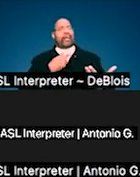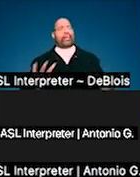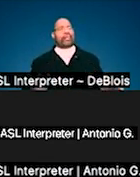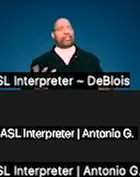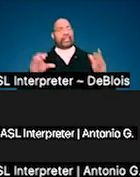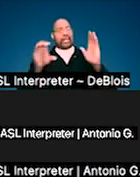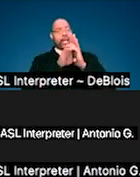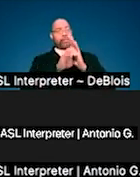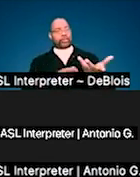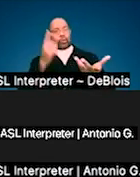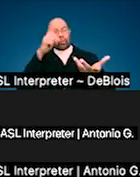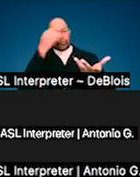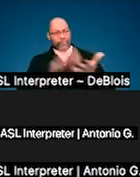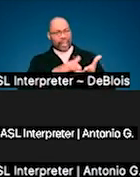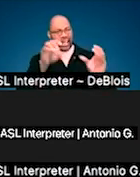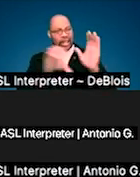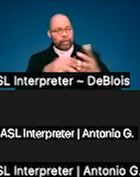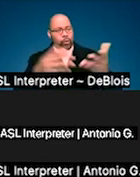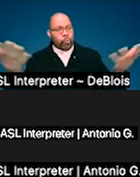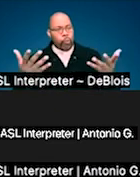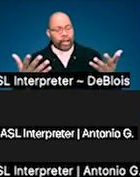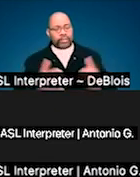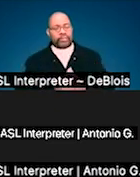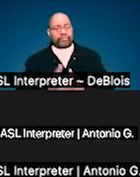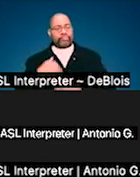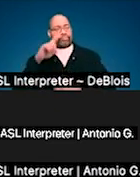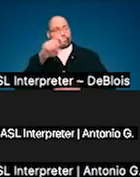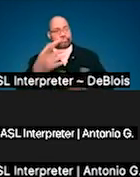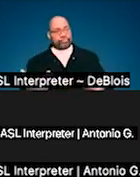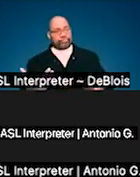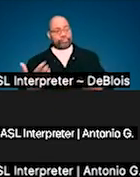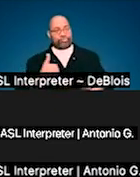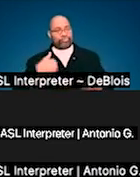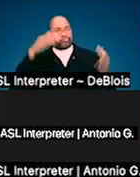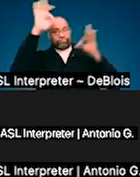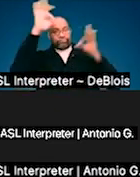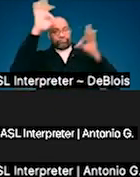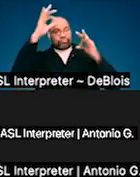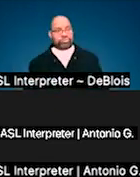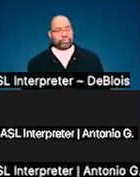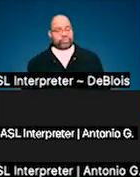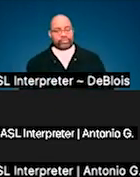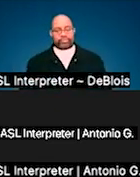image. What is in this image? Asks the question. I don't know.